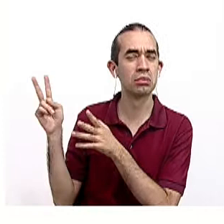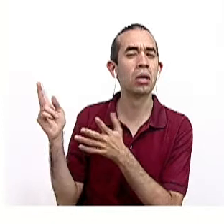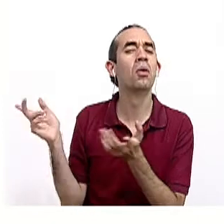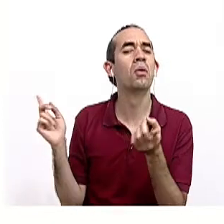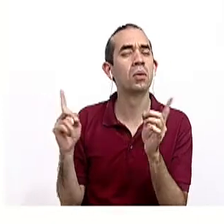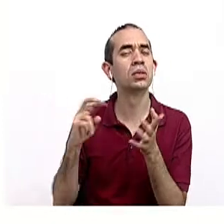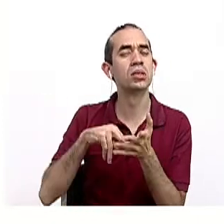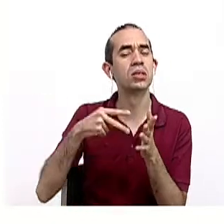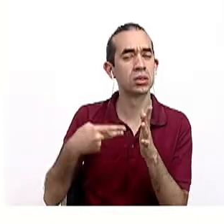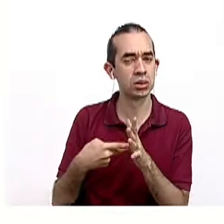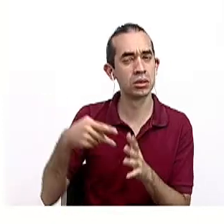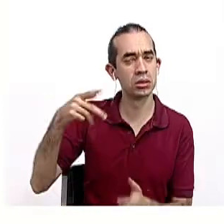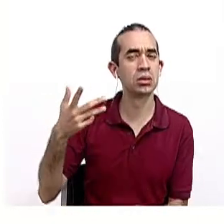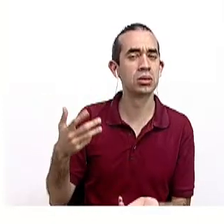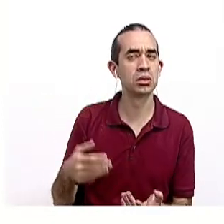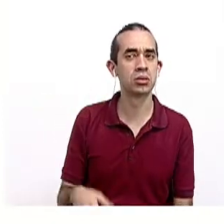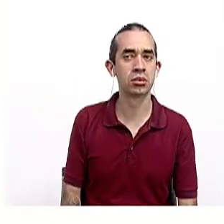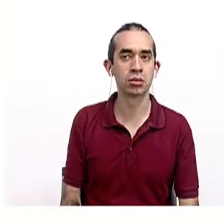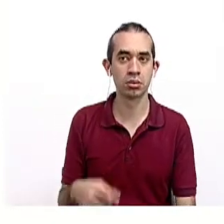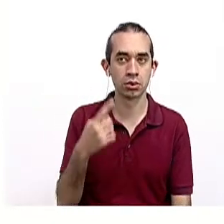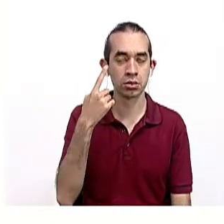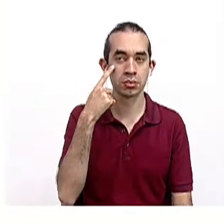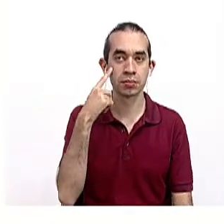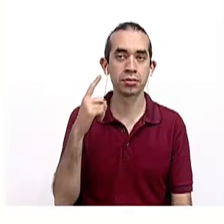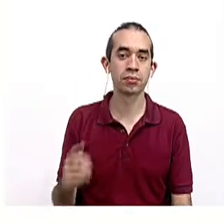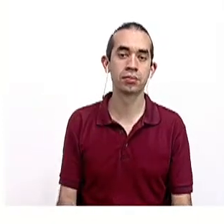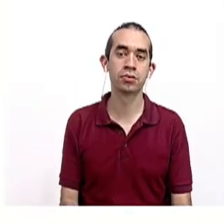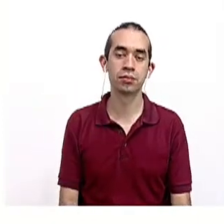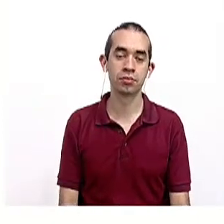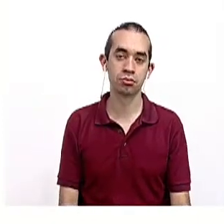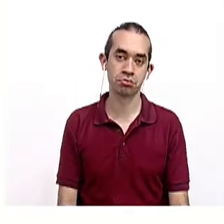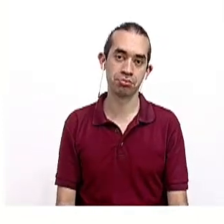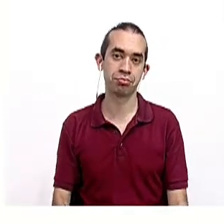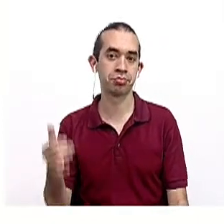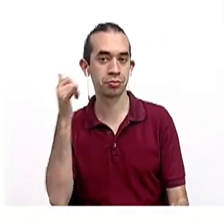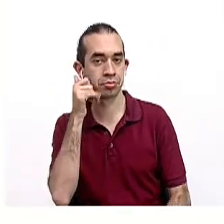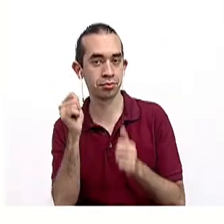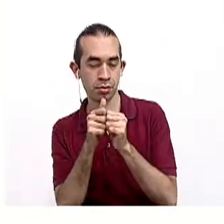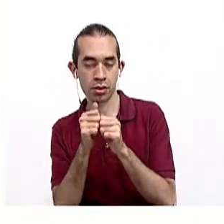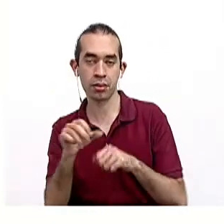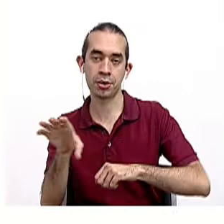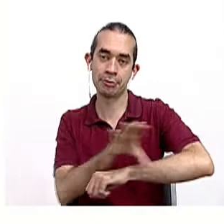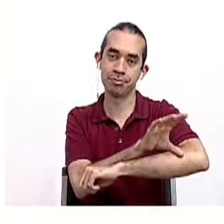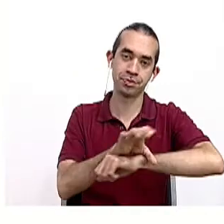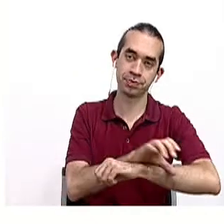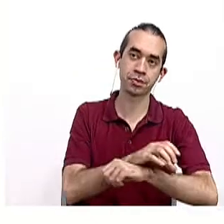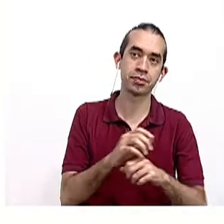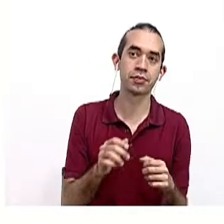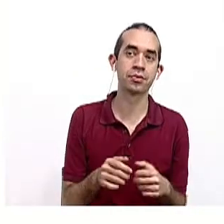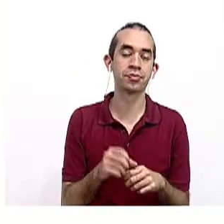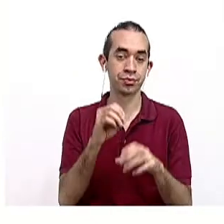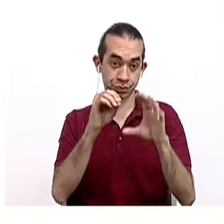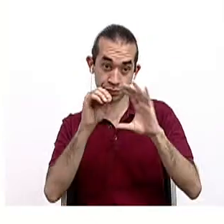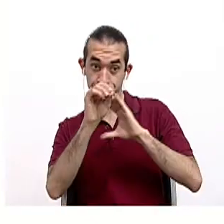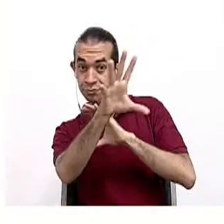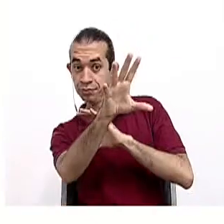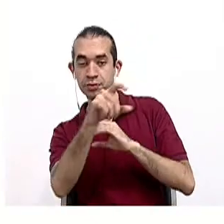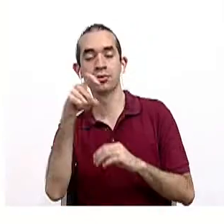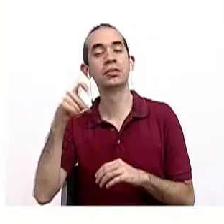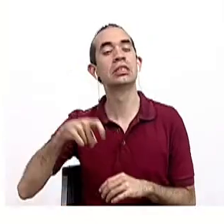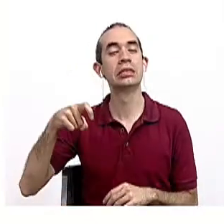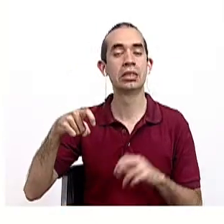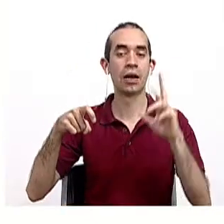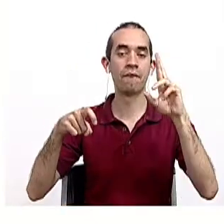is the meaning of that word? Let's see the answer to the question. Smartphones, computers, and video games require energy